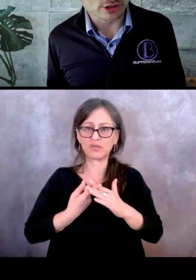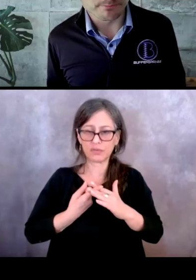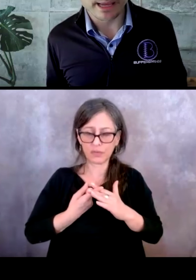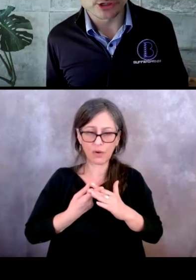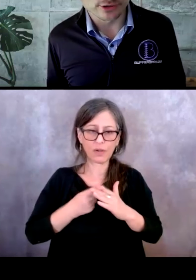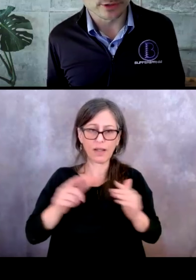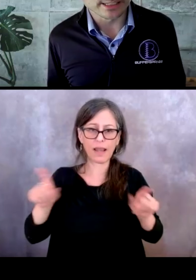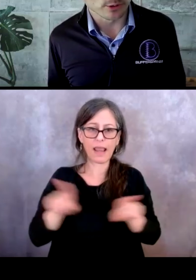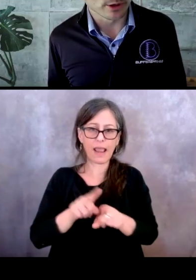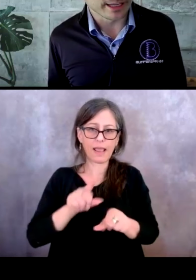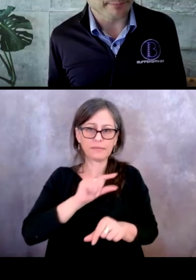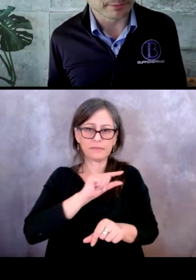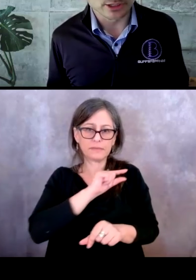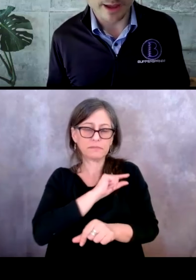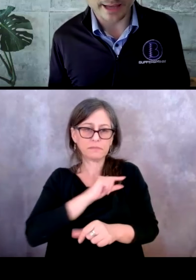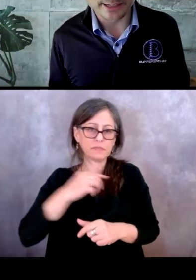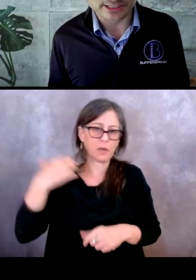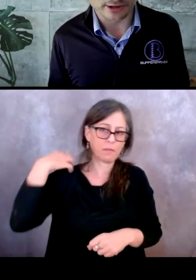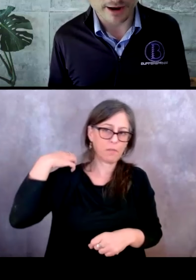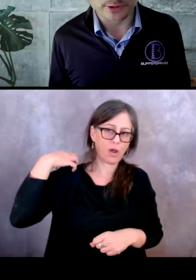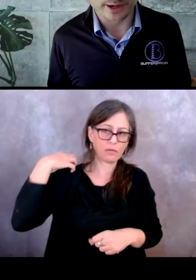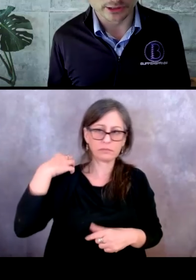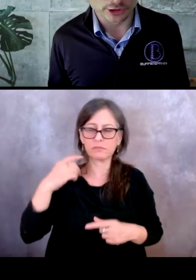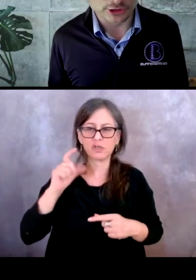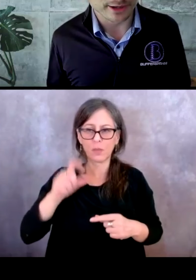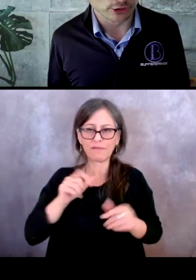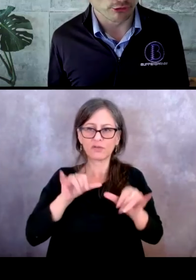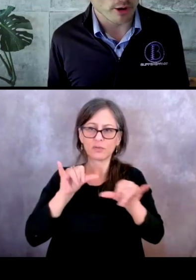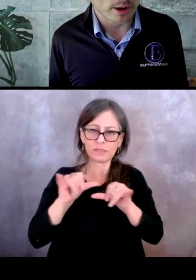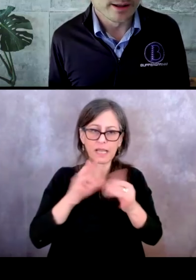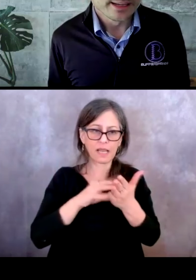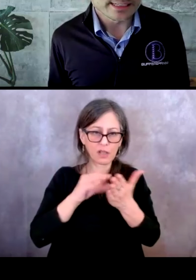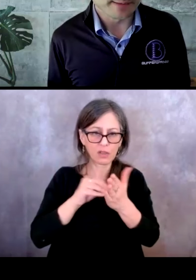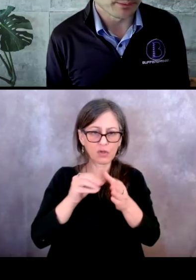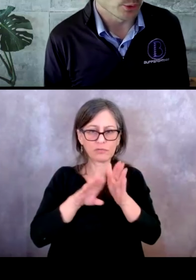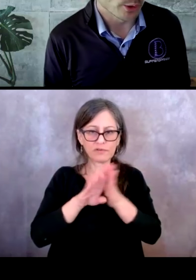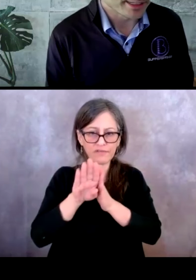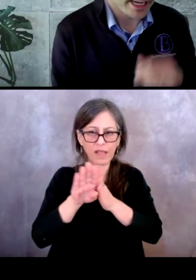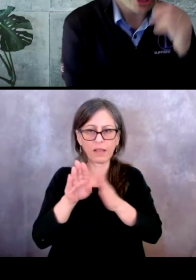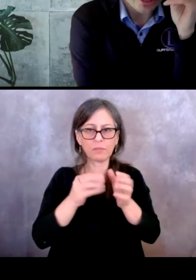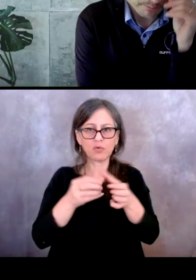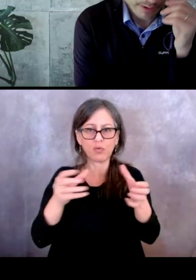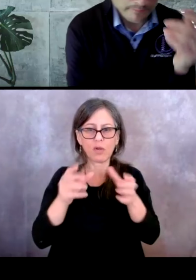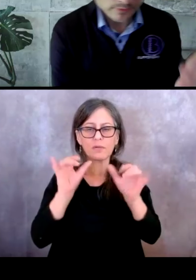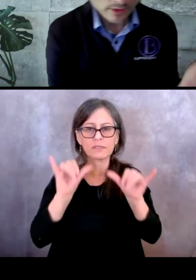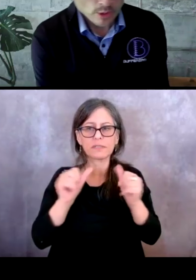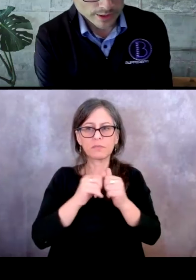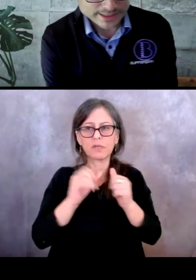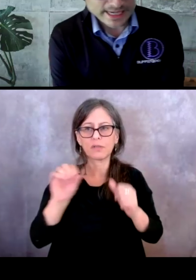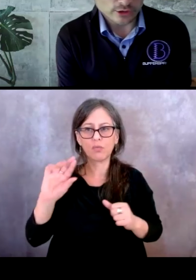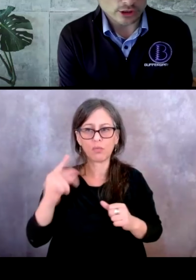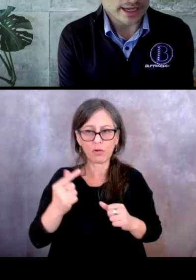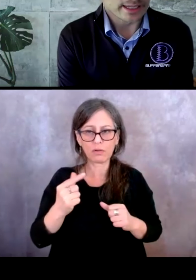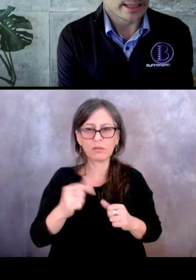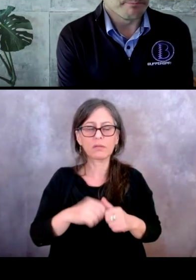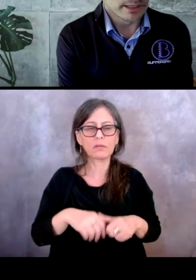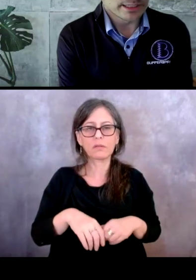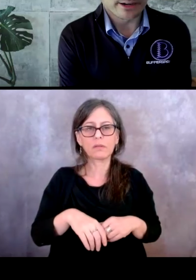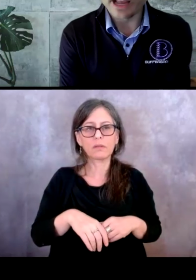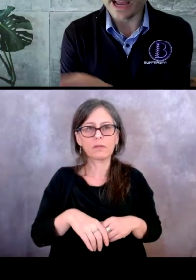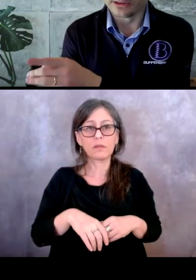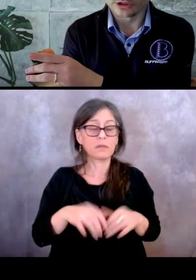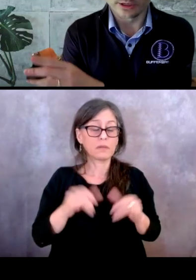become a sergeant major or a captain. You had to stick around, you had to learn, you had to grow. Same thing with organizations. But what does that look like?